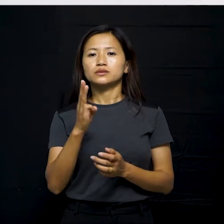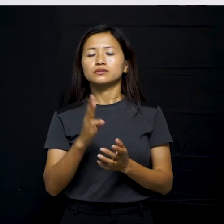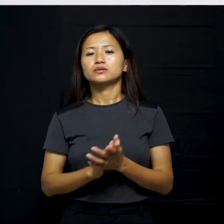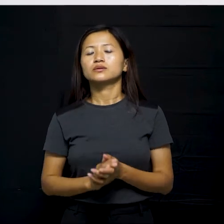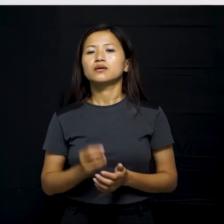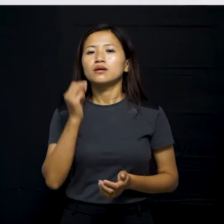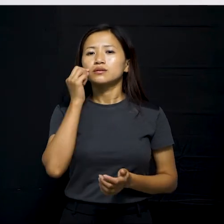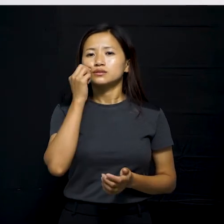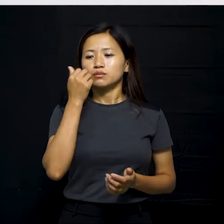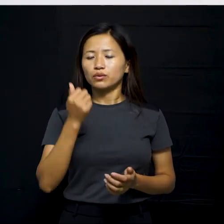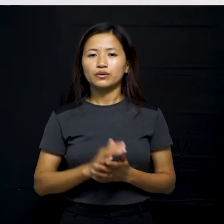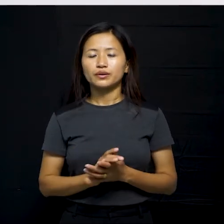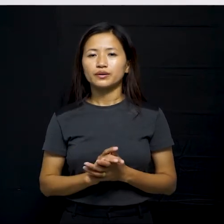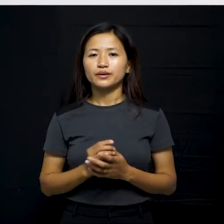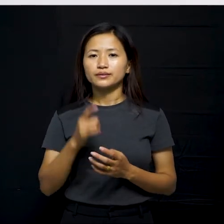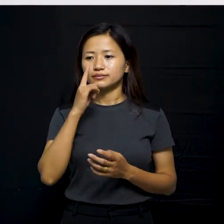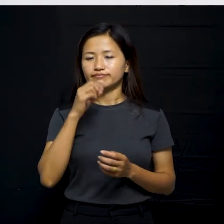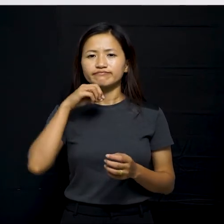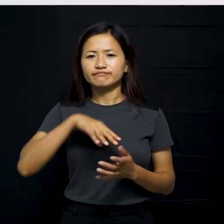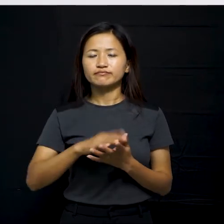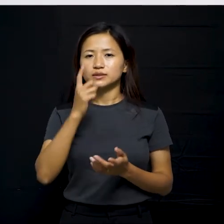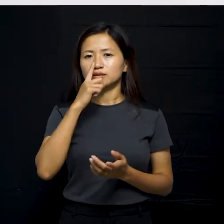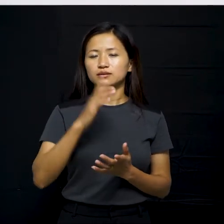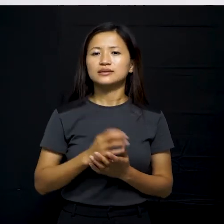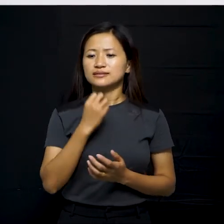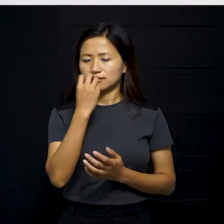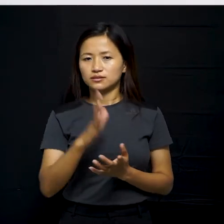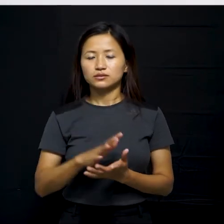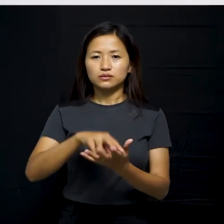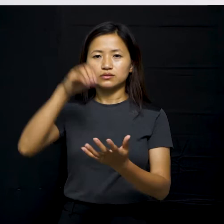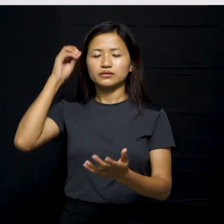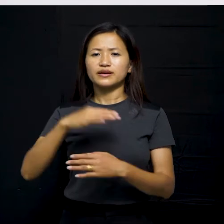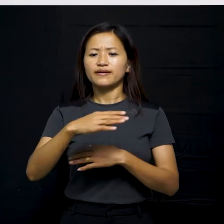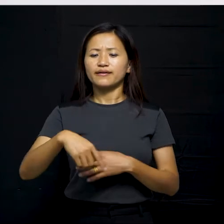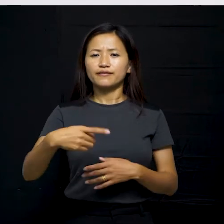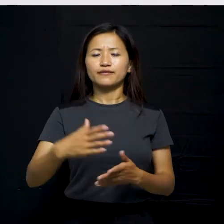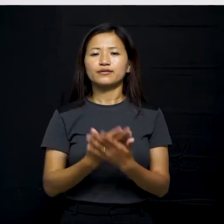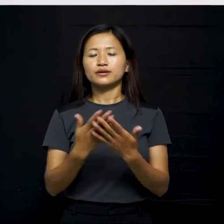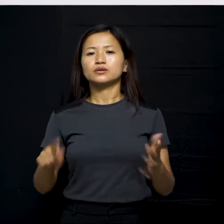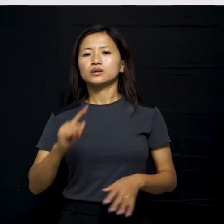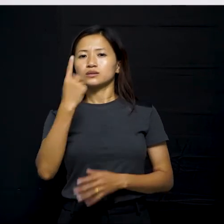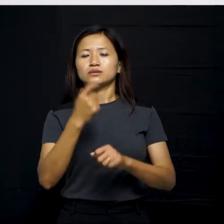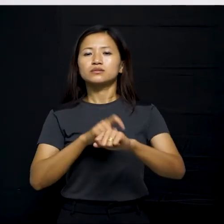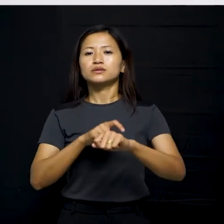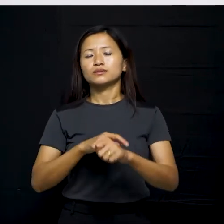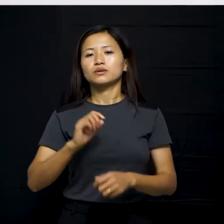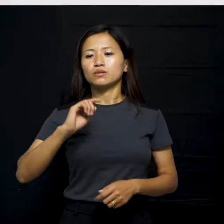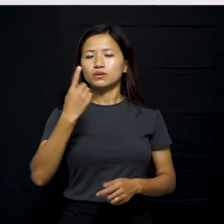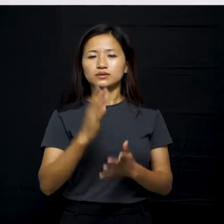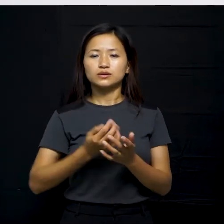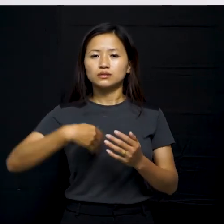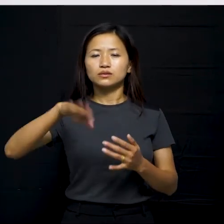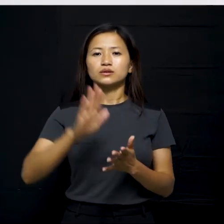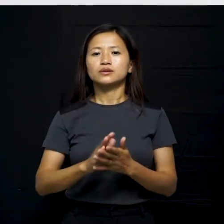a boy, as a young boy, and as a young girl, it's not easy for them to learn everything at one time. So once they go in